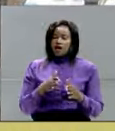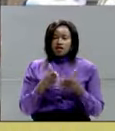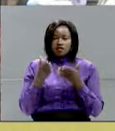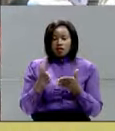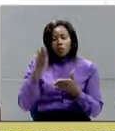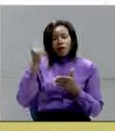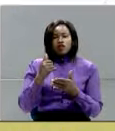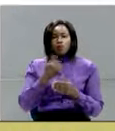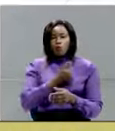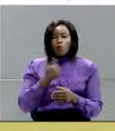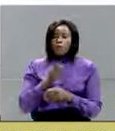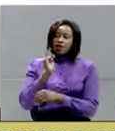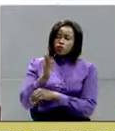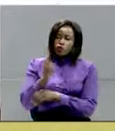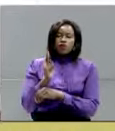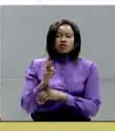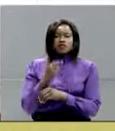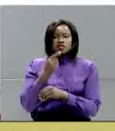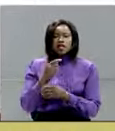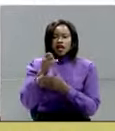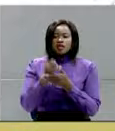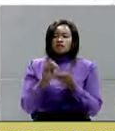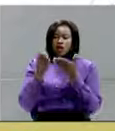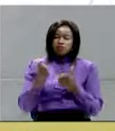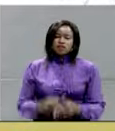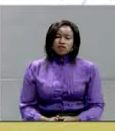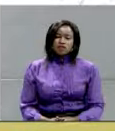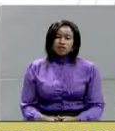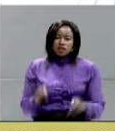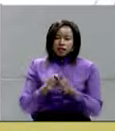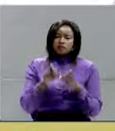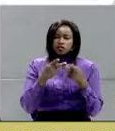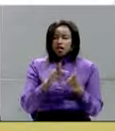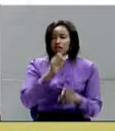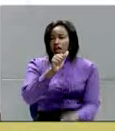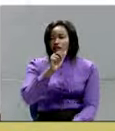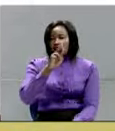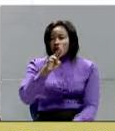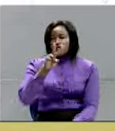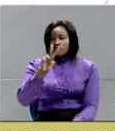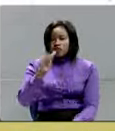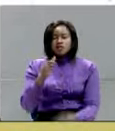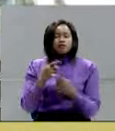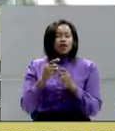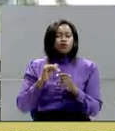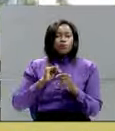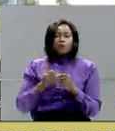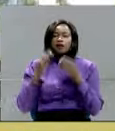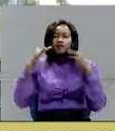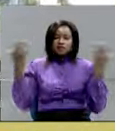him of being HIV positive and enrolling for antiretroviral therapy without her knowledge.